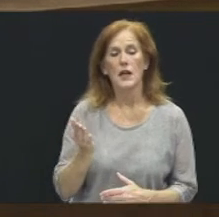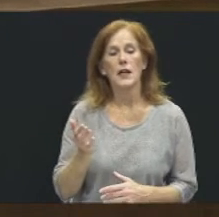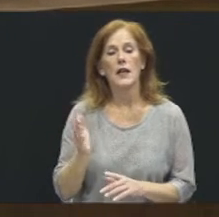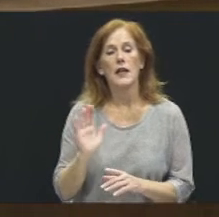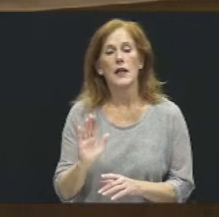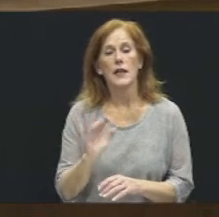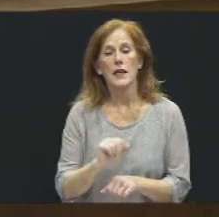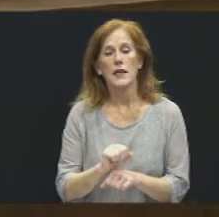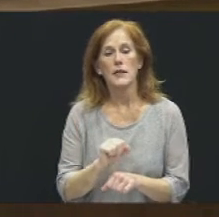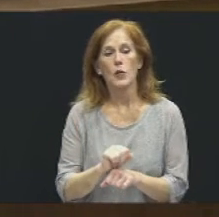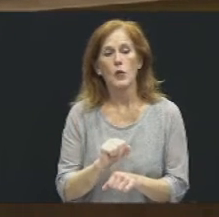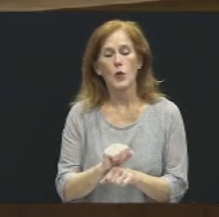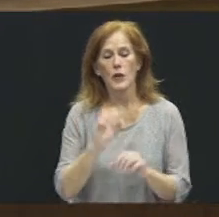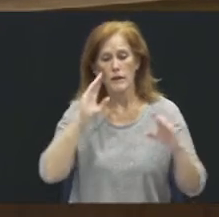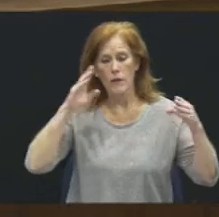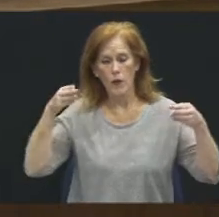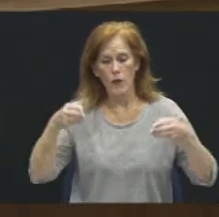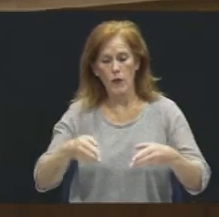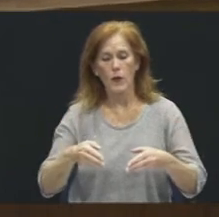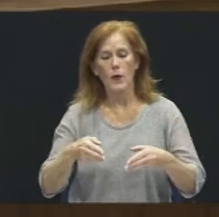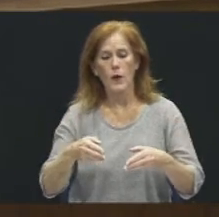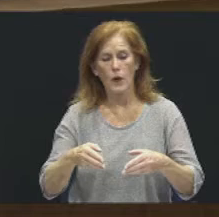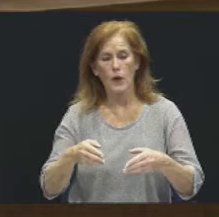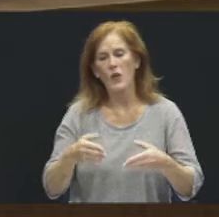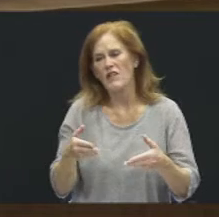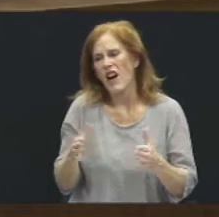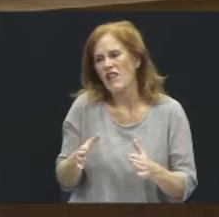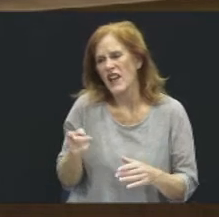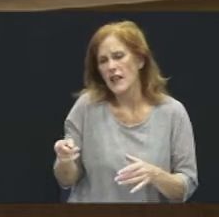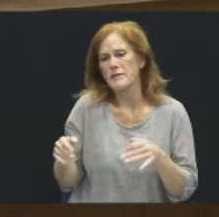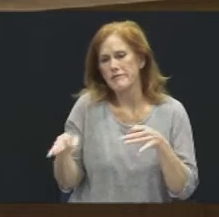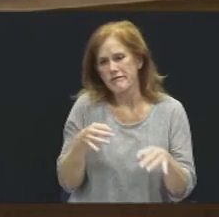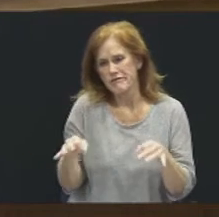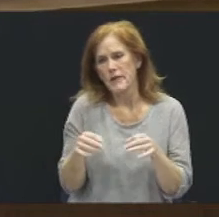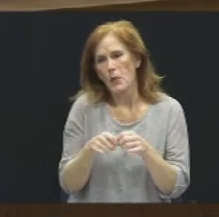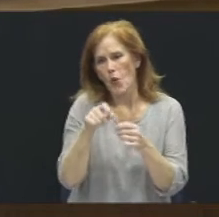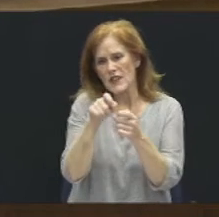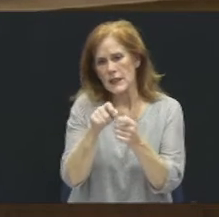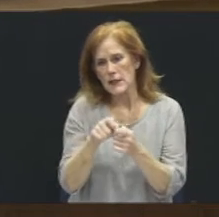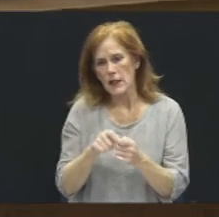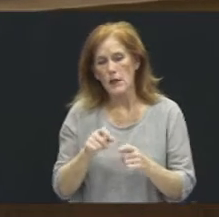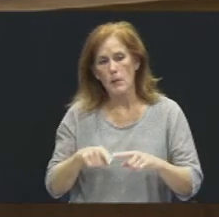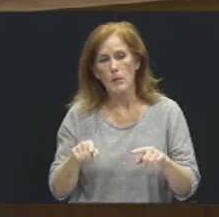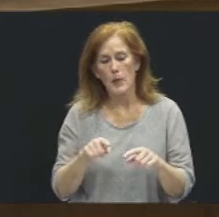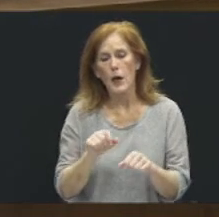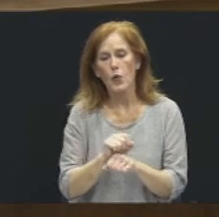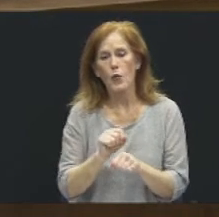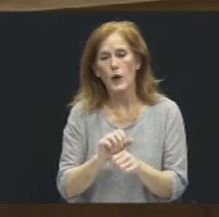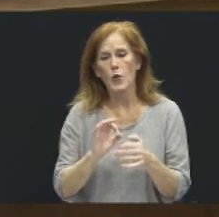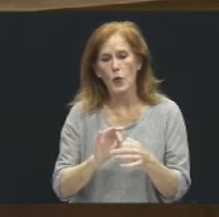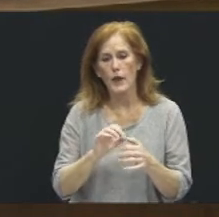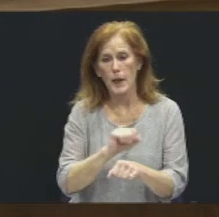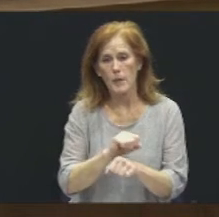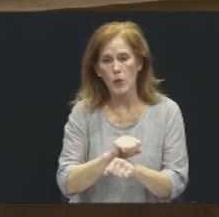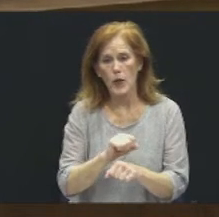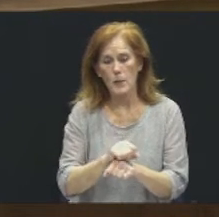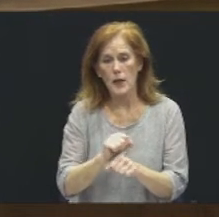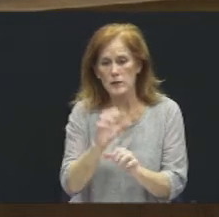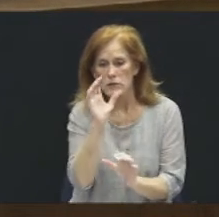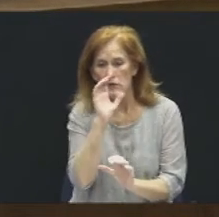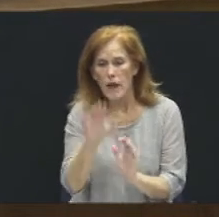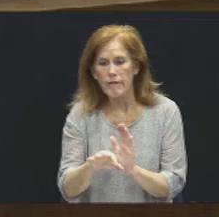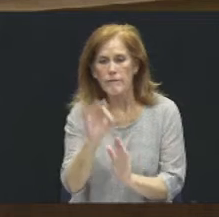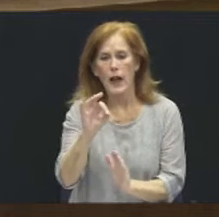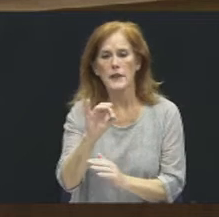His work was around, and I'll let him get into the details on this, but work was around employment and finding employment